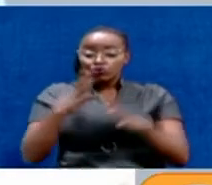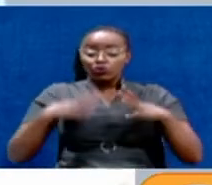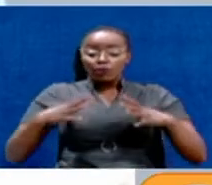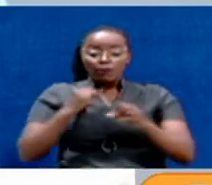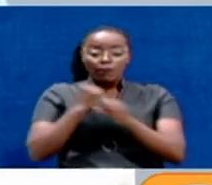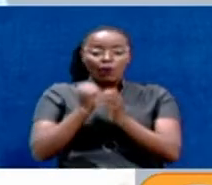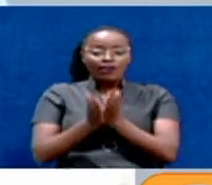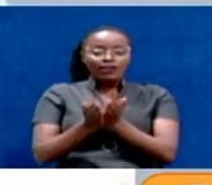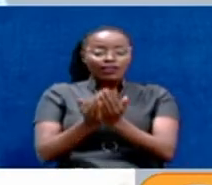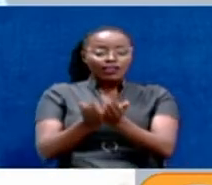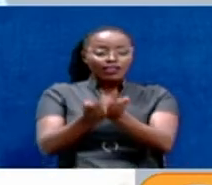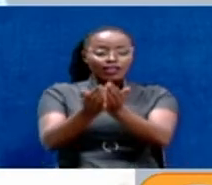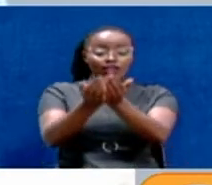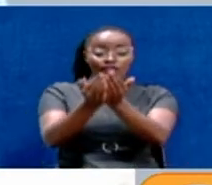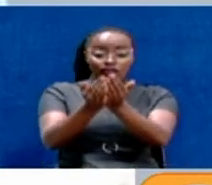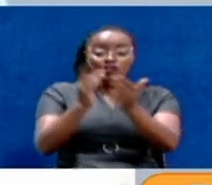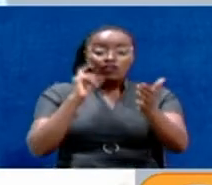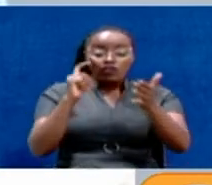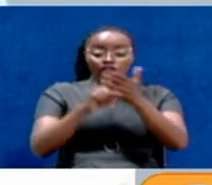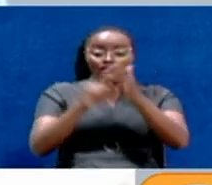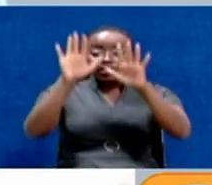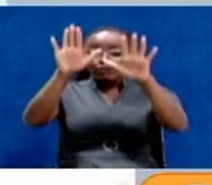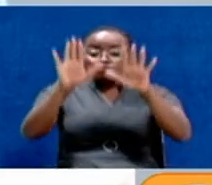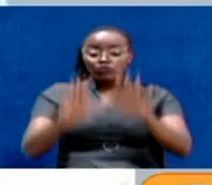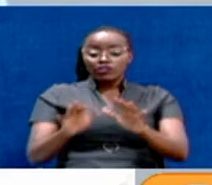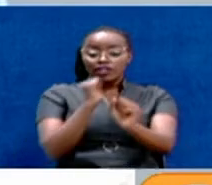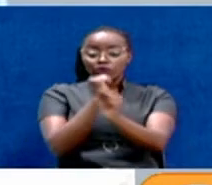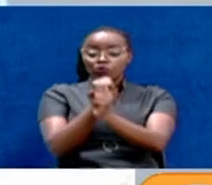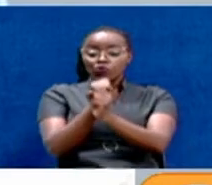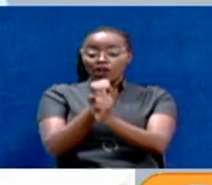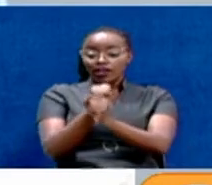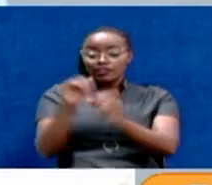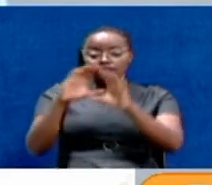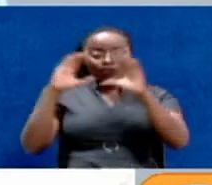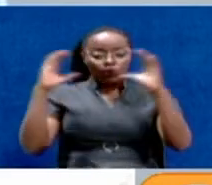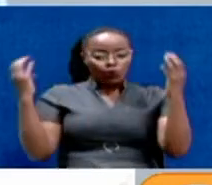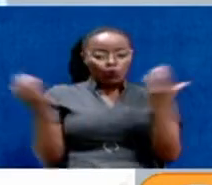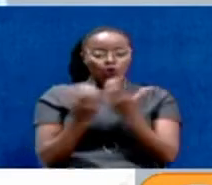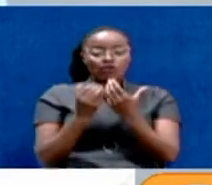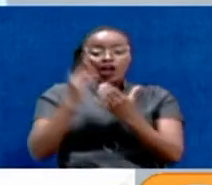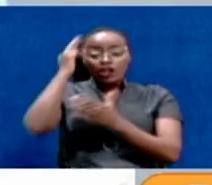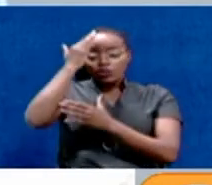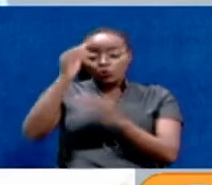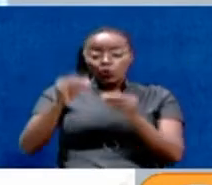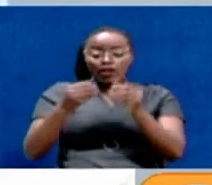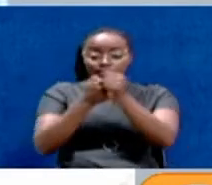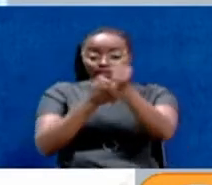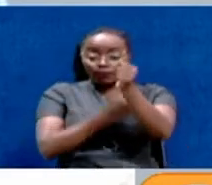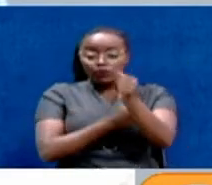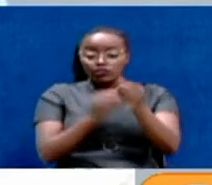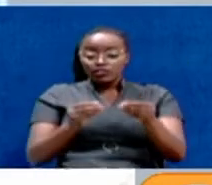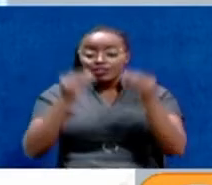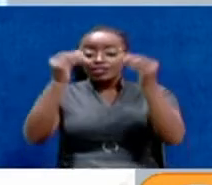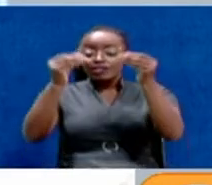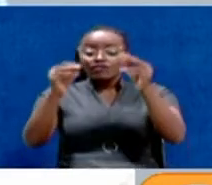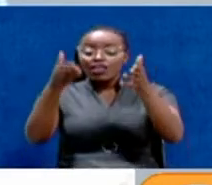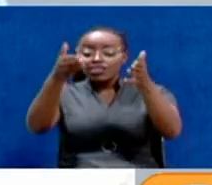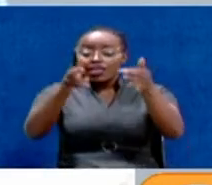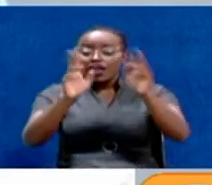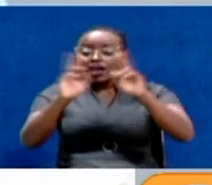through recognized seafarers as key workers in the world. And that's why we give them support. We were there to support